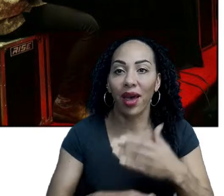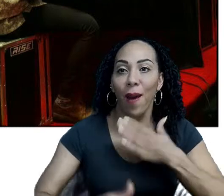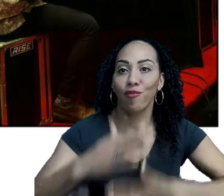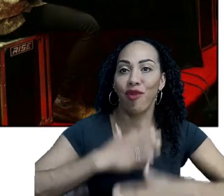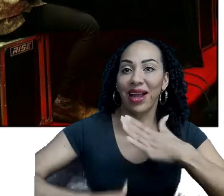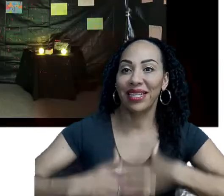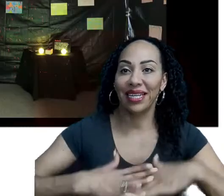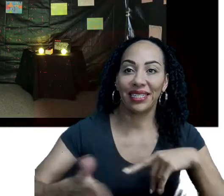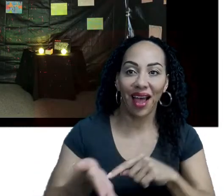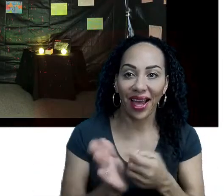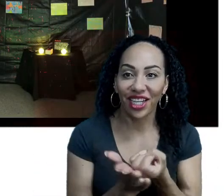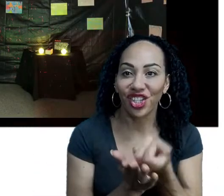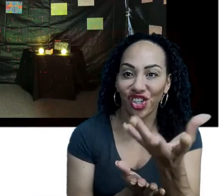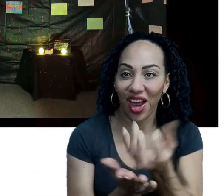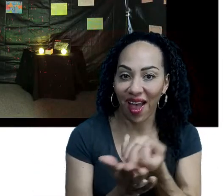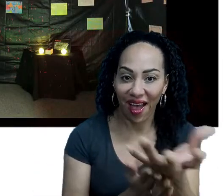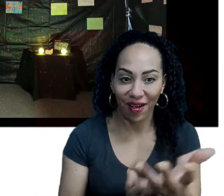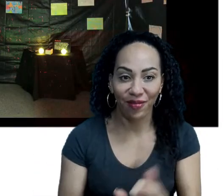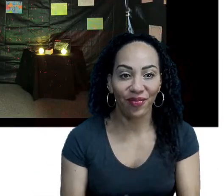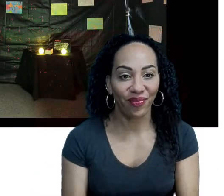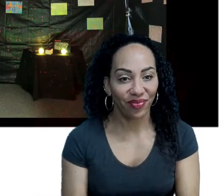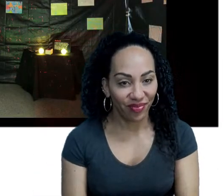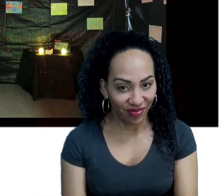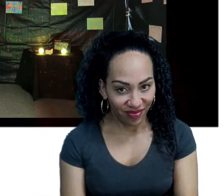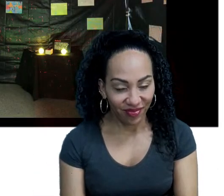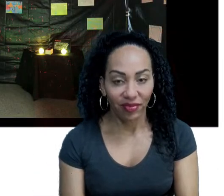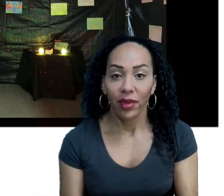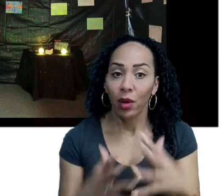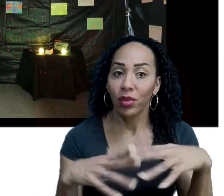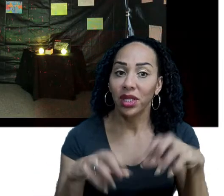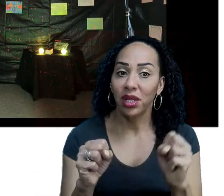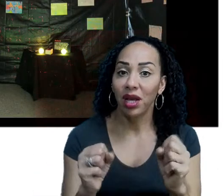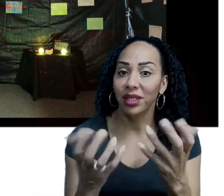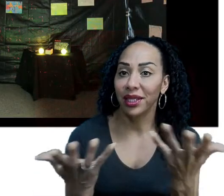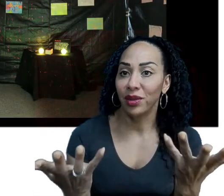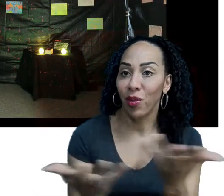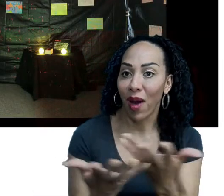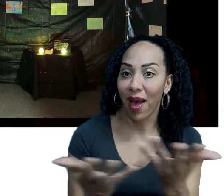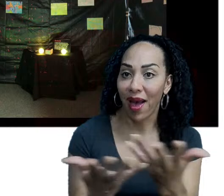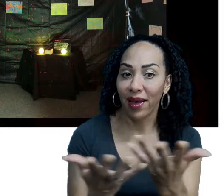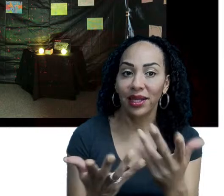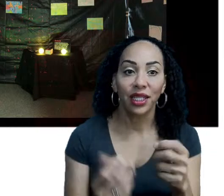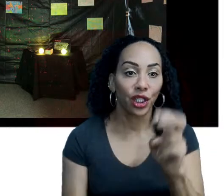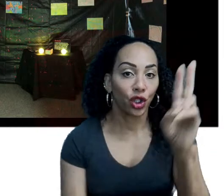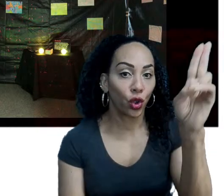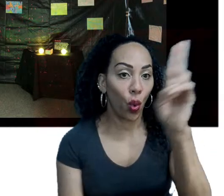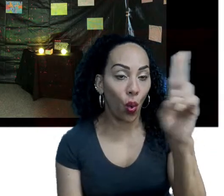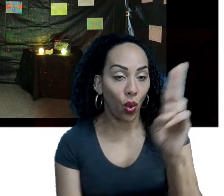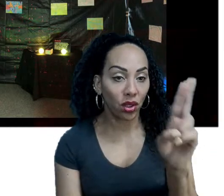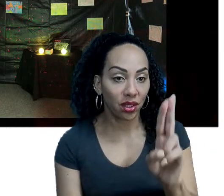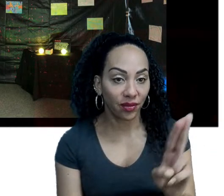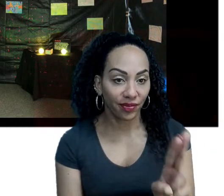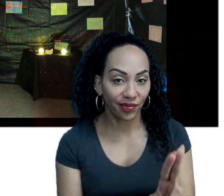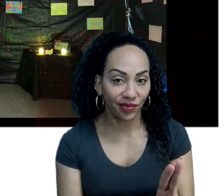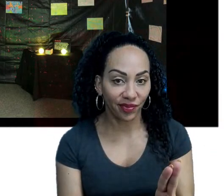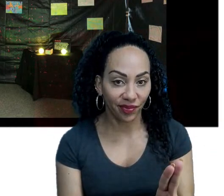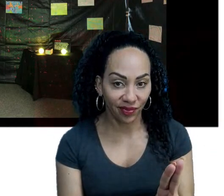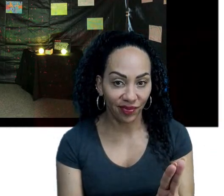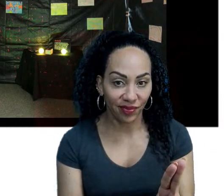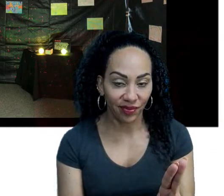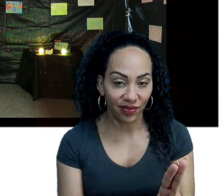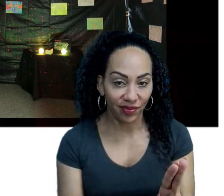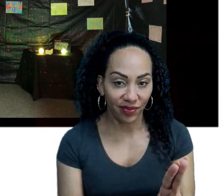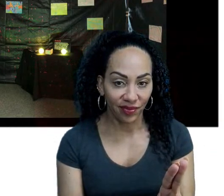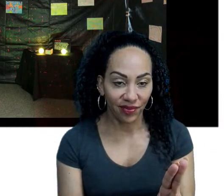started in schools. This is the first bombshell of this talk, is that once upon a time schools had actual